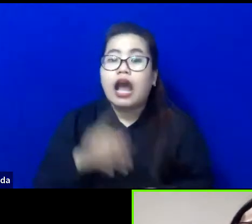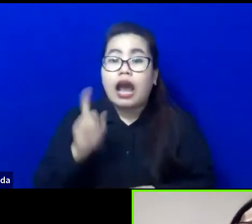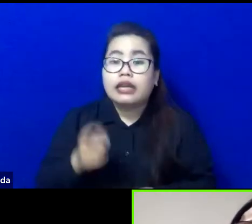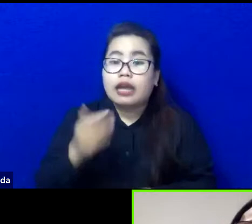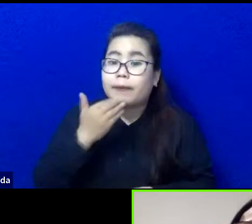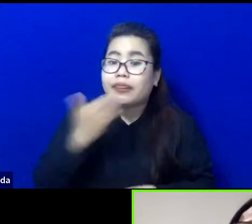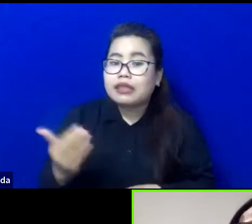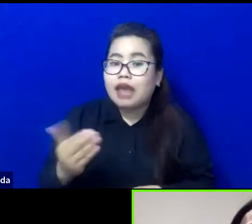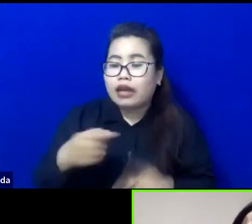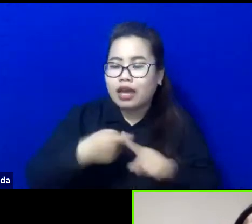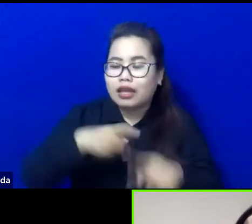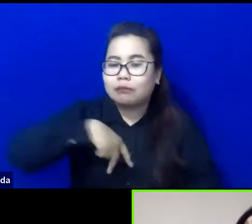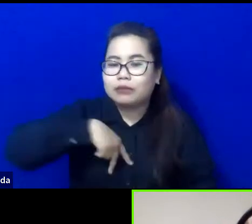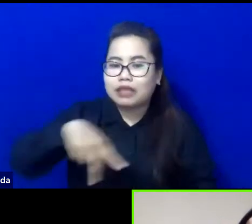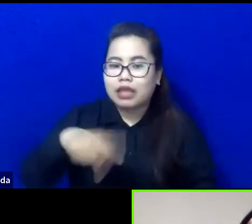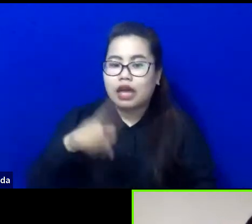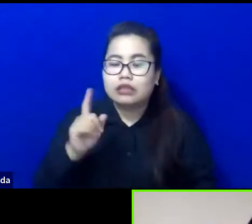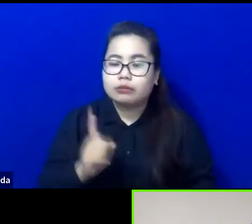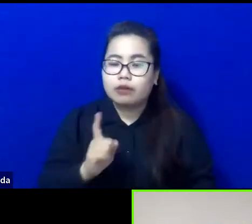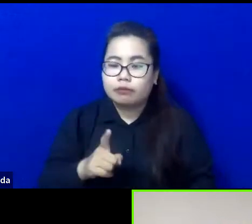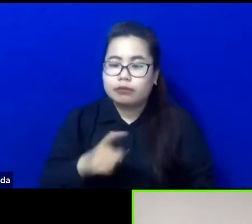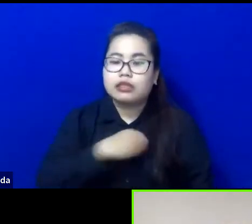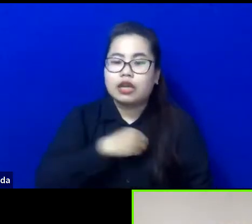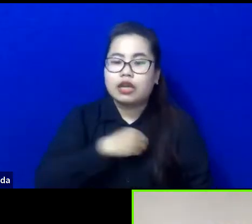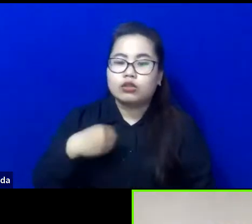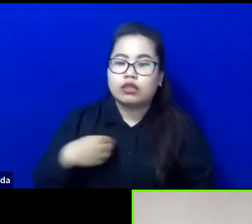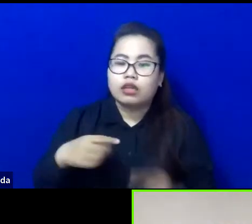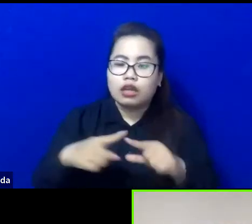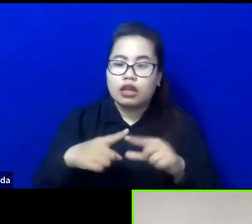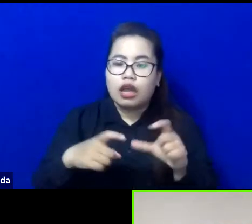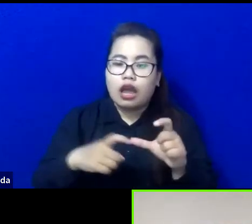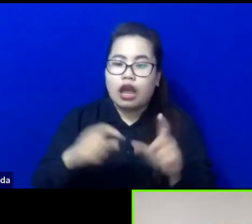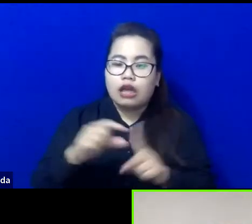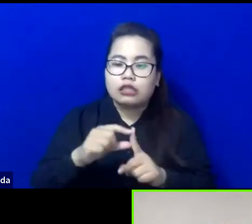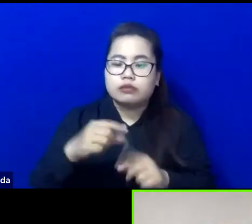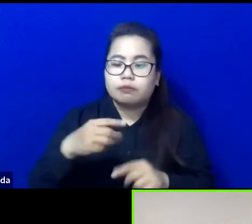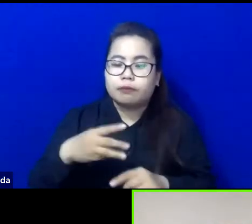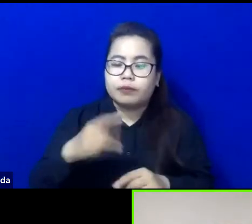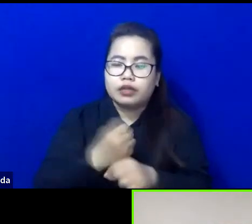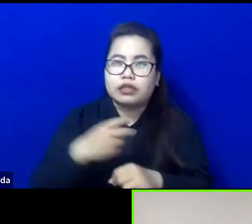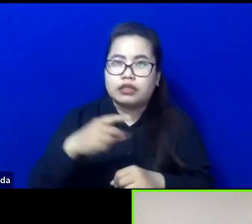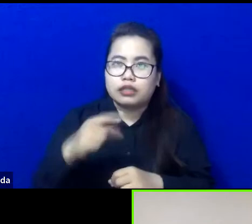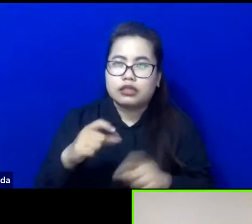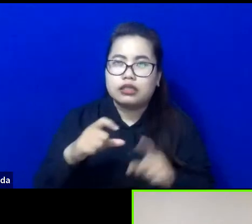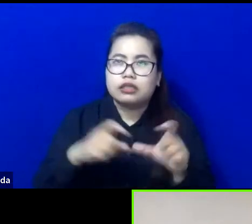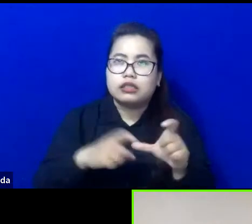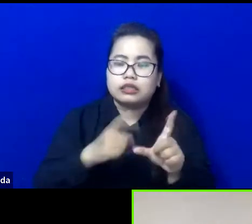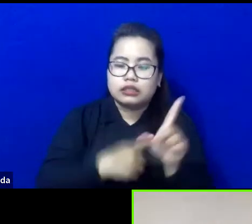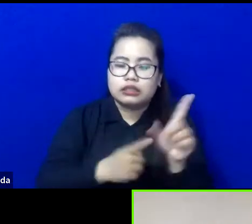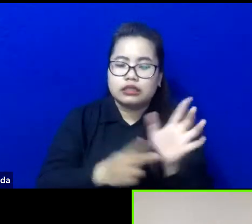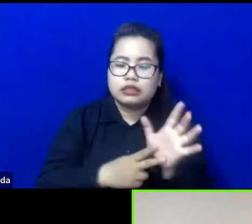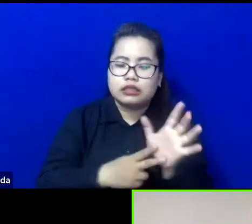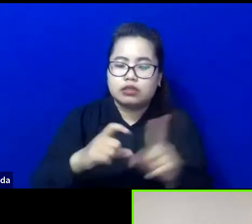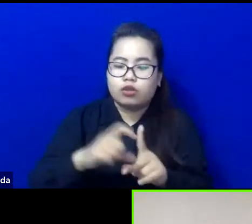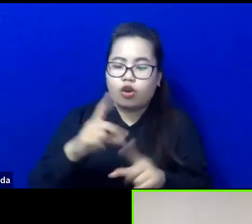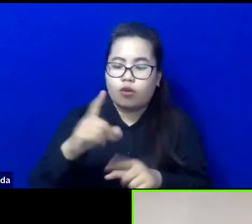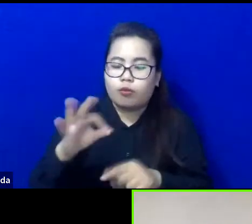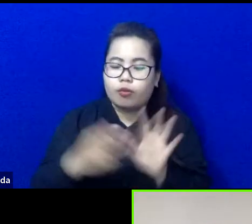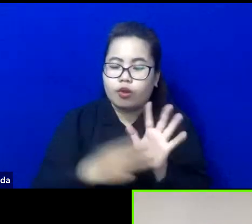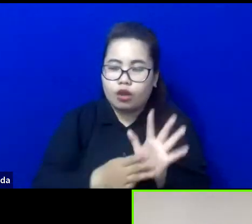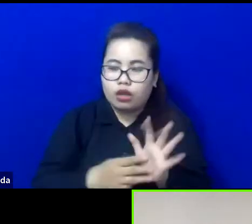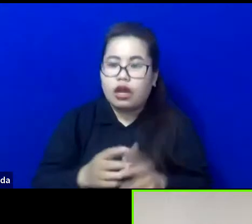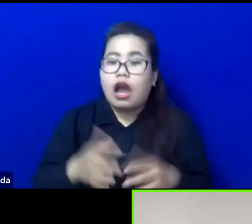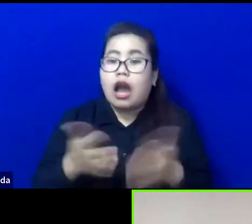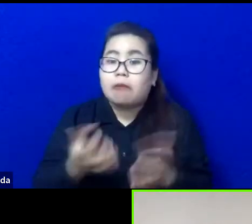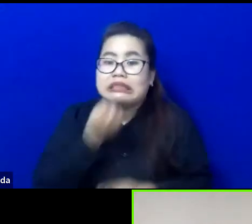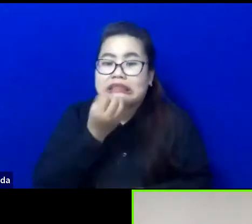diagnosed with Asperger's syndrome. So, what's your advice to raise? You mentioned in your presentation